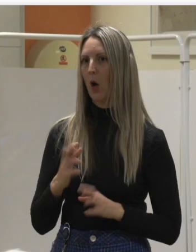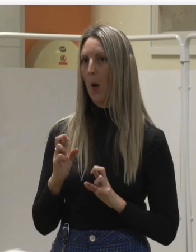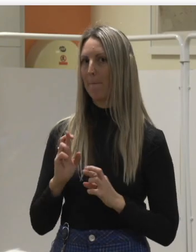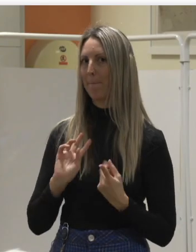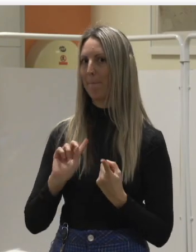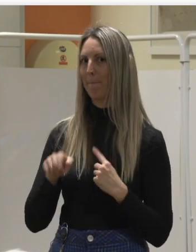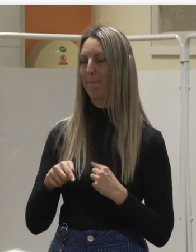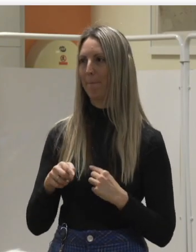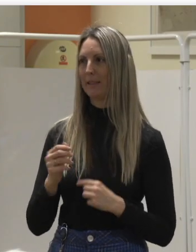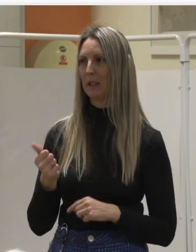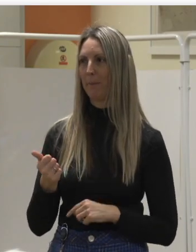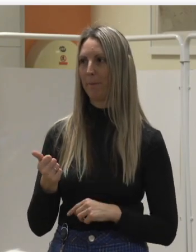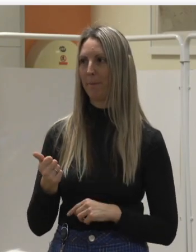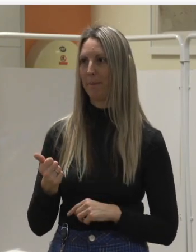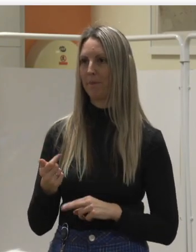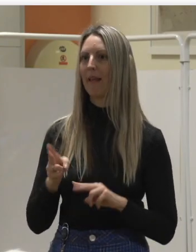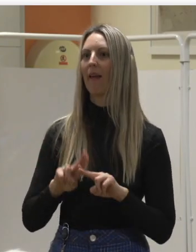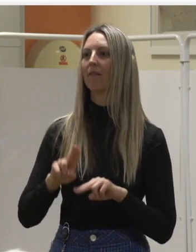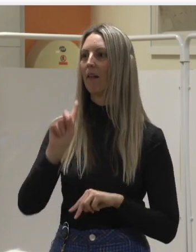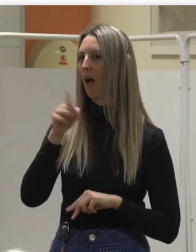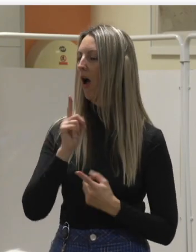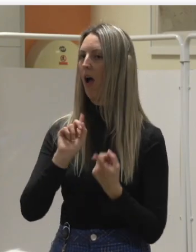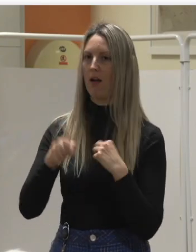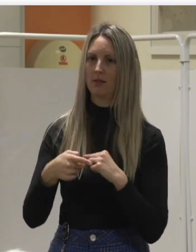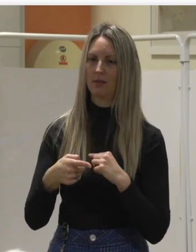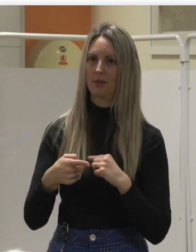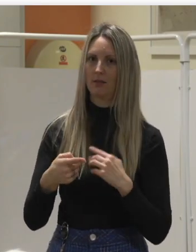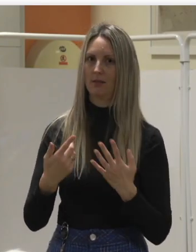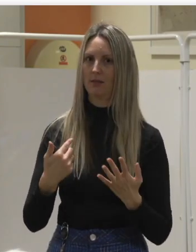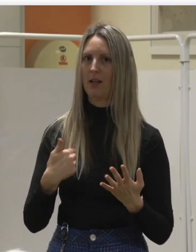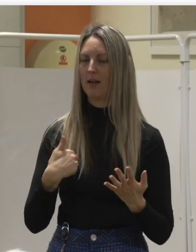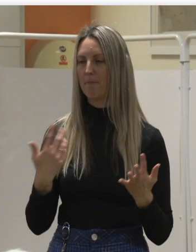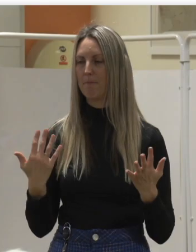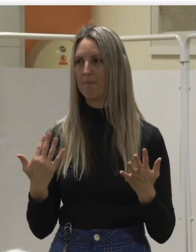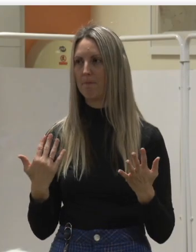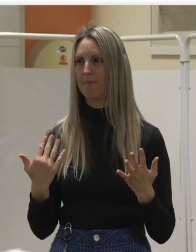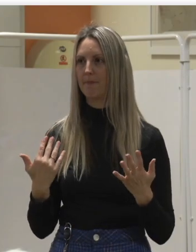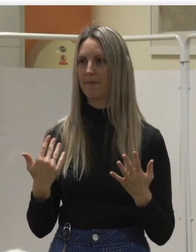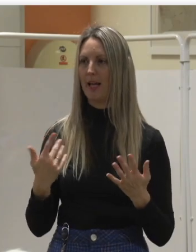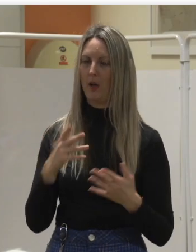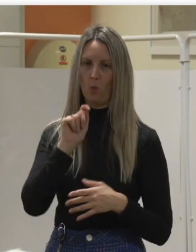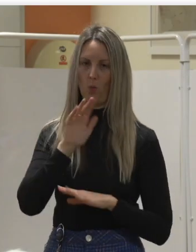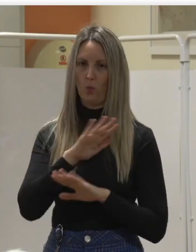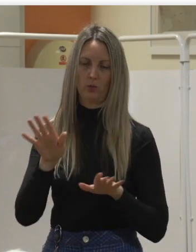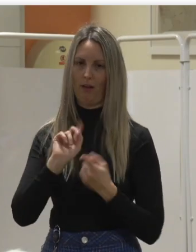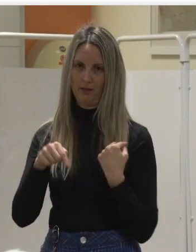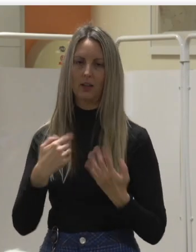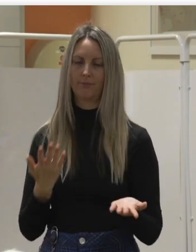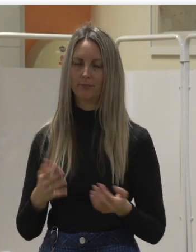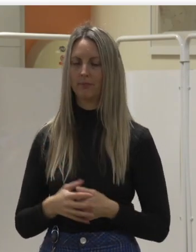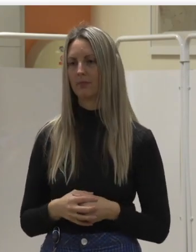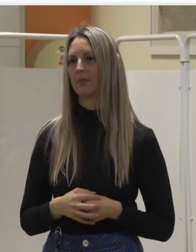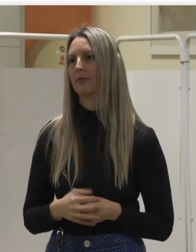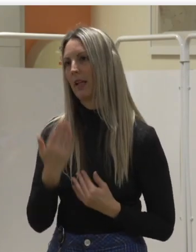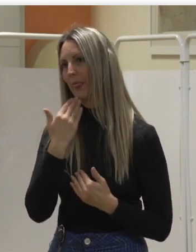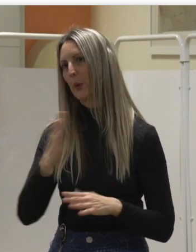of the questions. If I'm not able to answer the question, then I will refrain from answering them. Thank you. Thanks